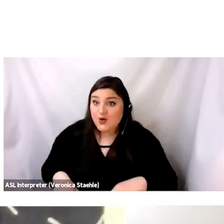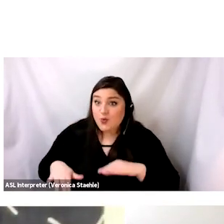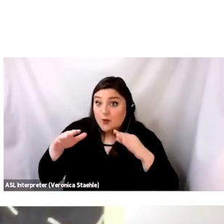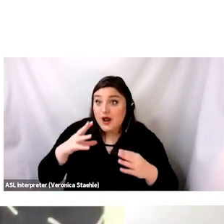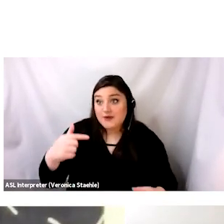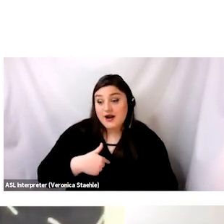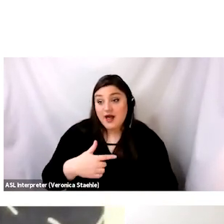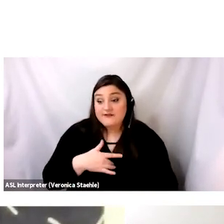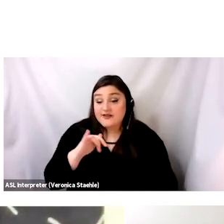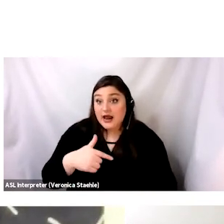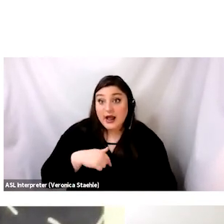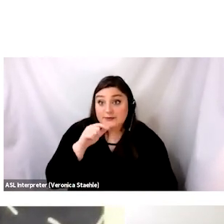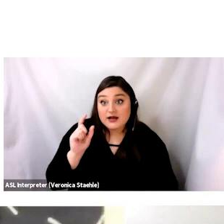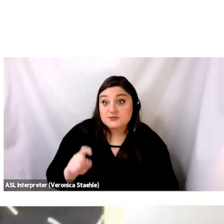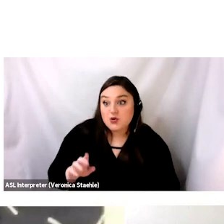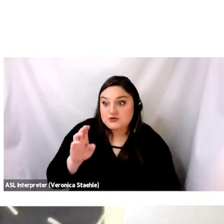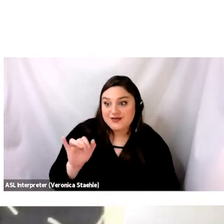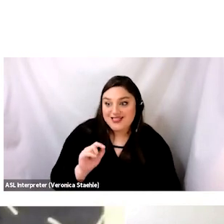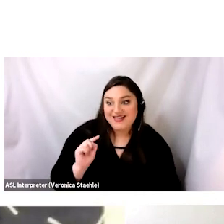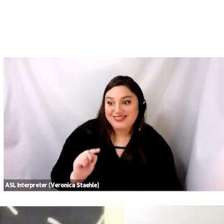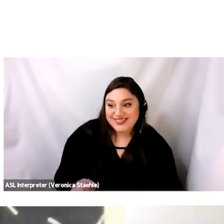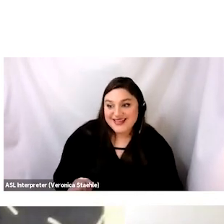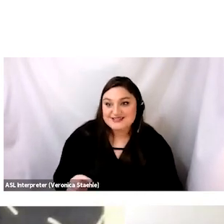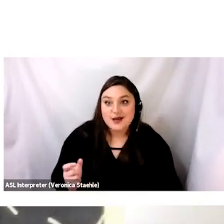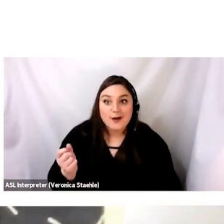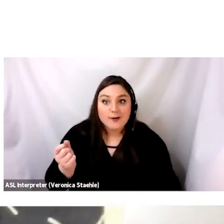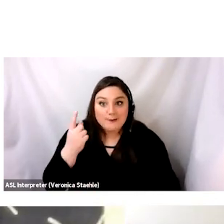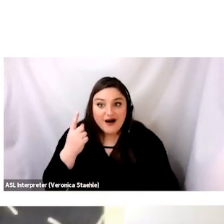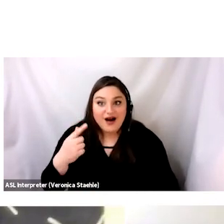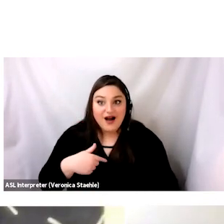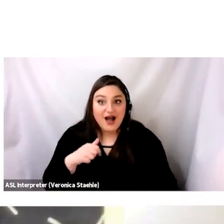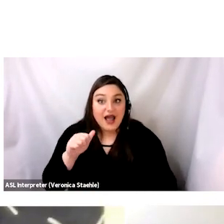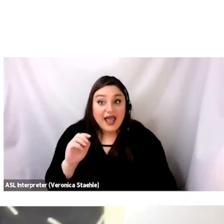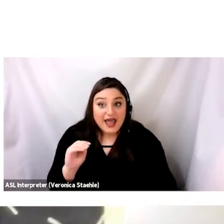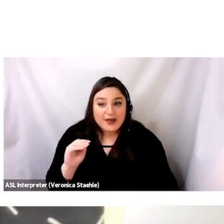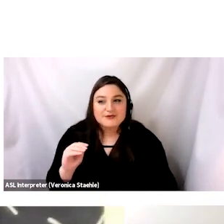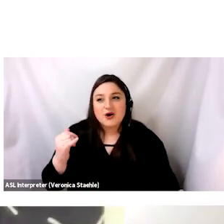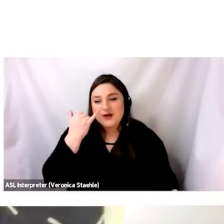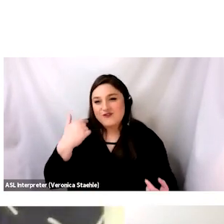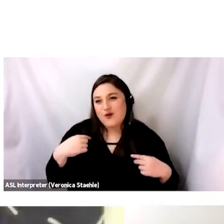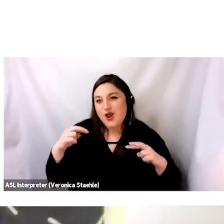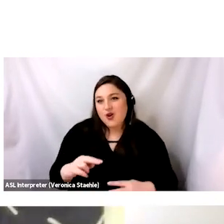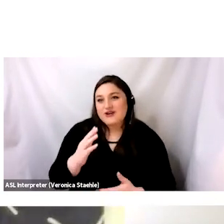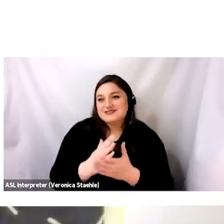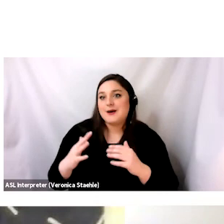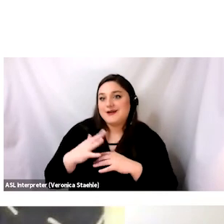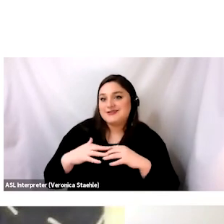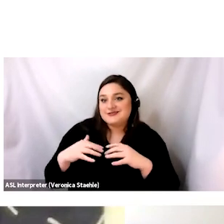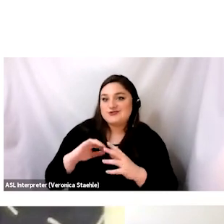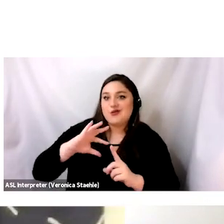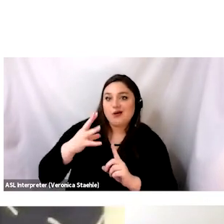so I'm not supposed to be this way, but I am this way. But if you look at some indigenous